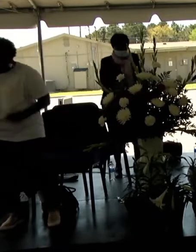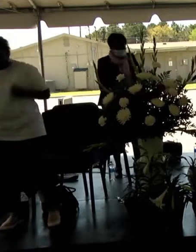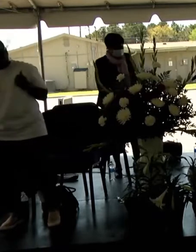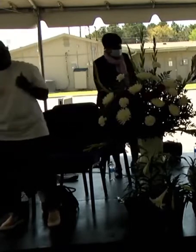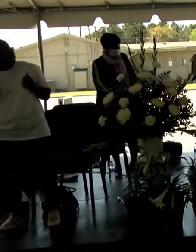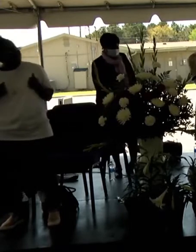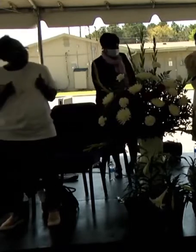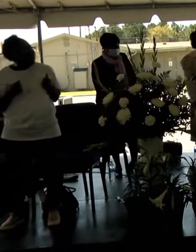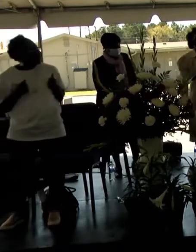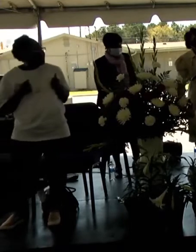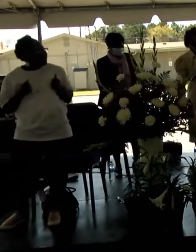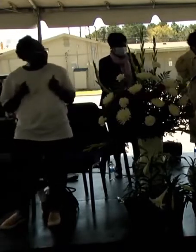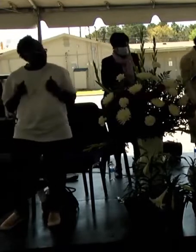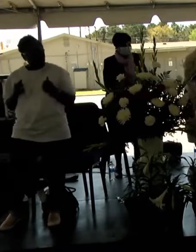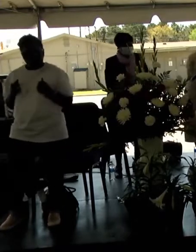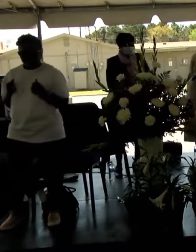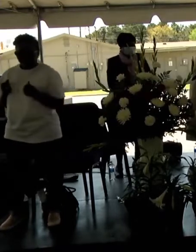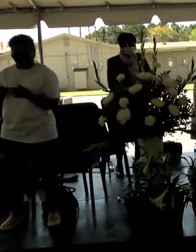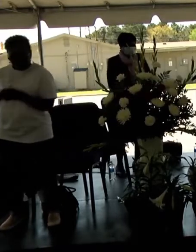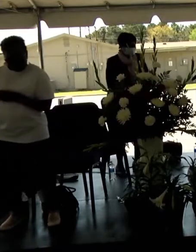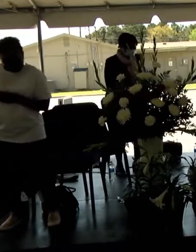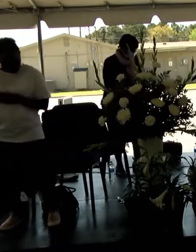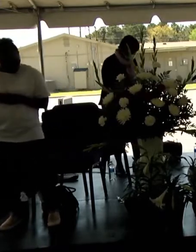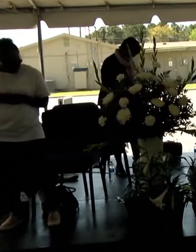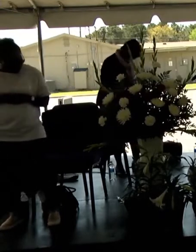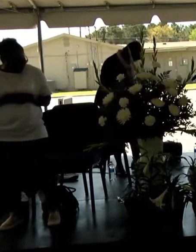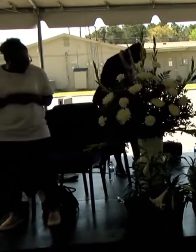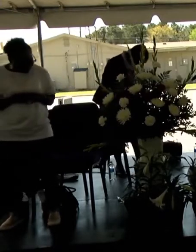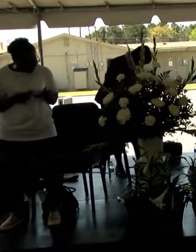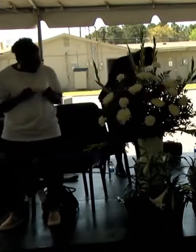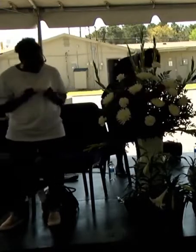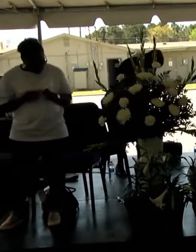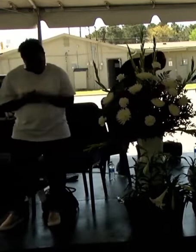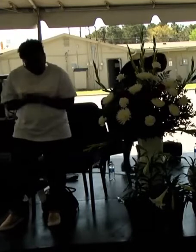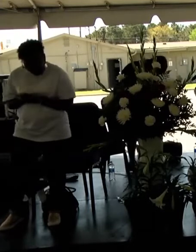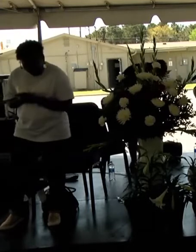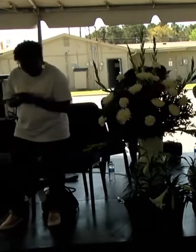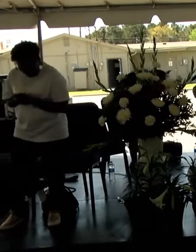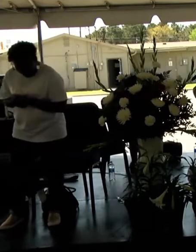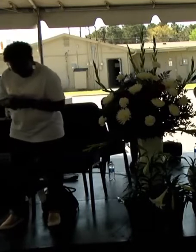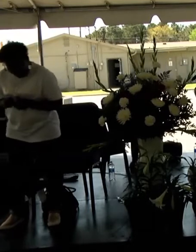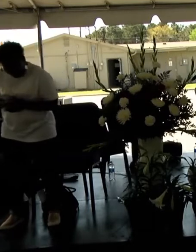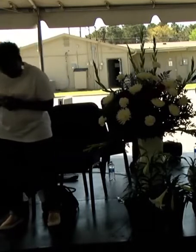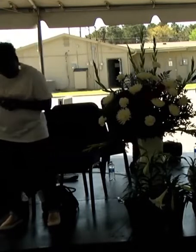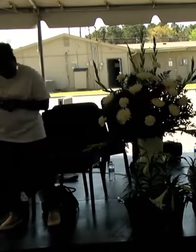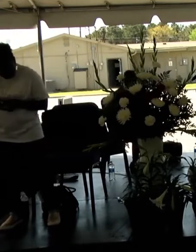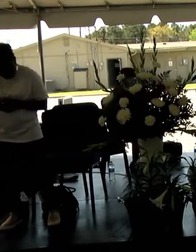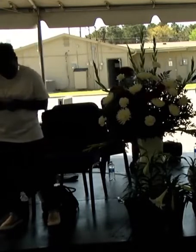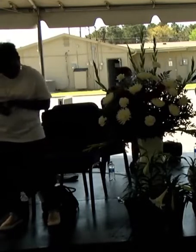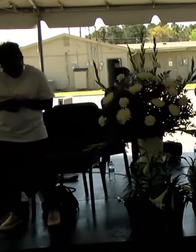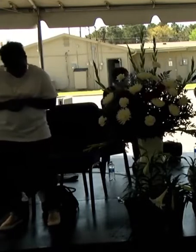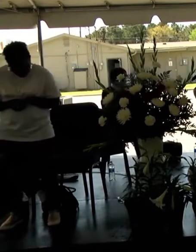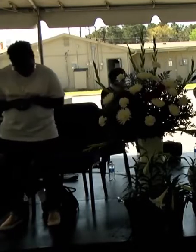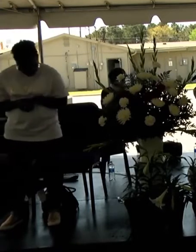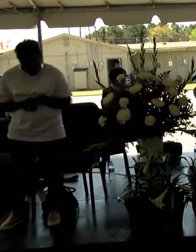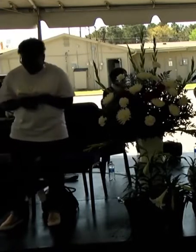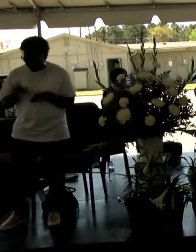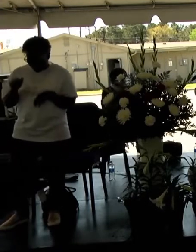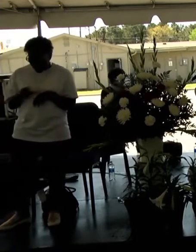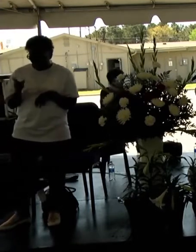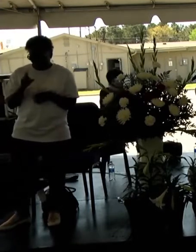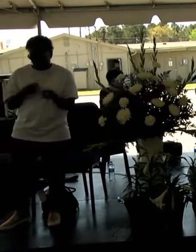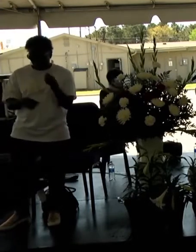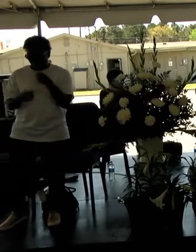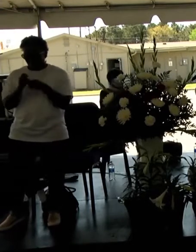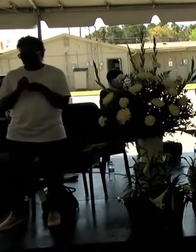text. He says that I may be unconformable. This is where the instigation